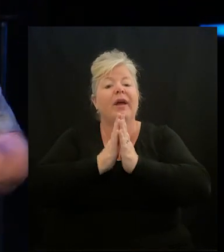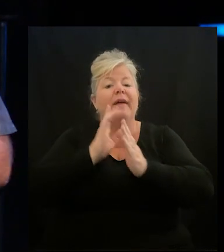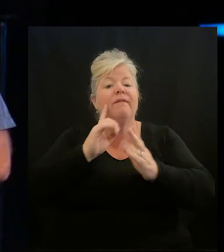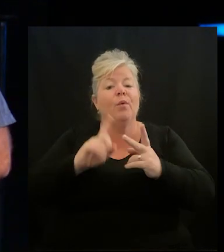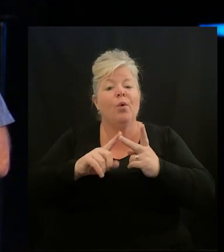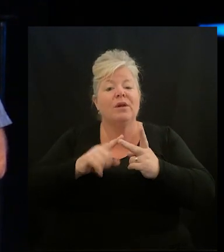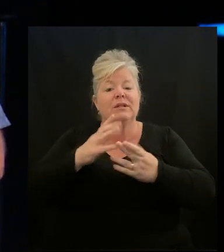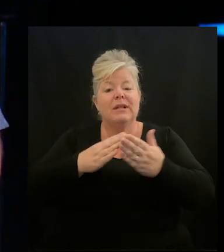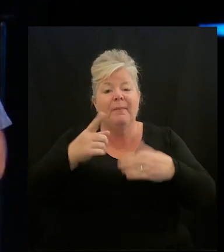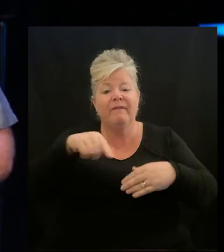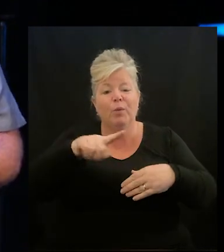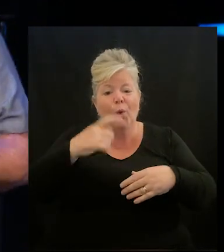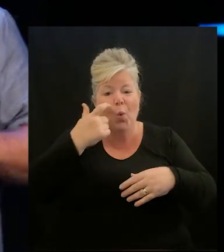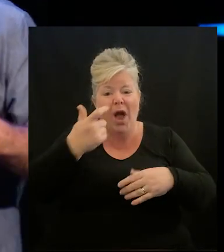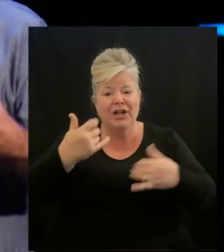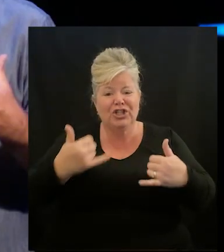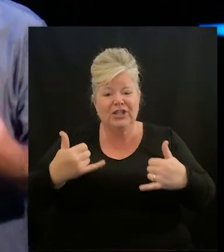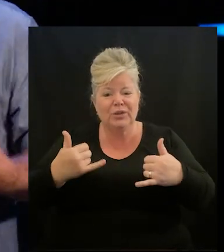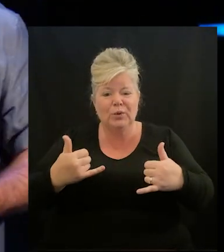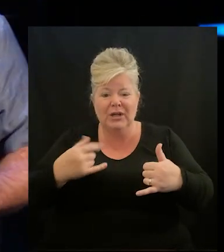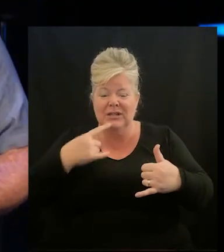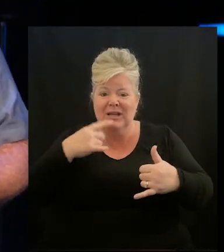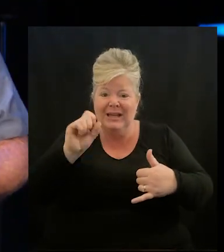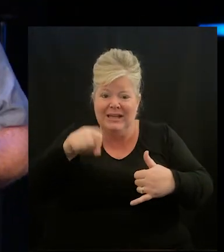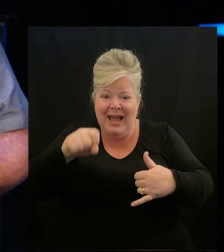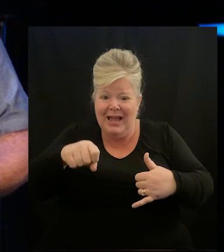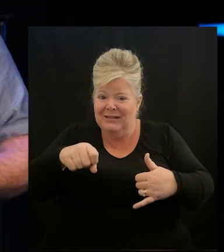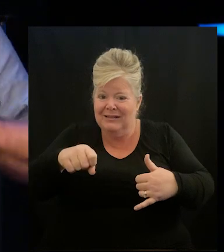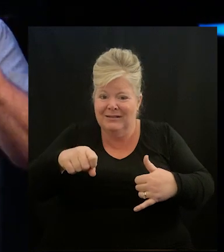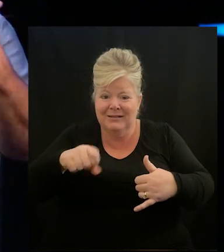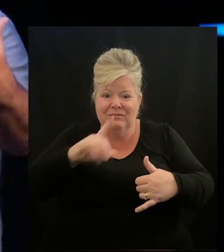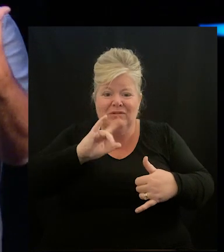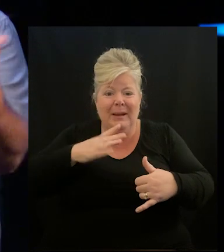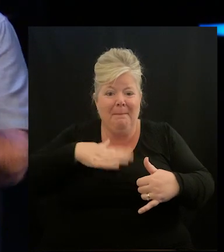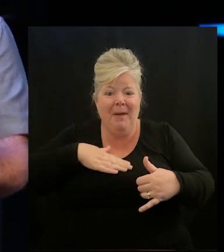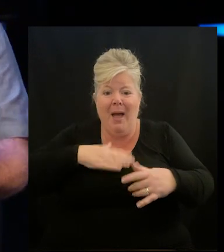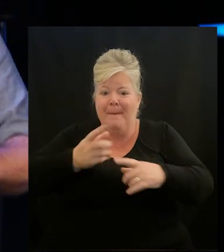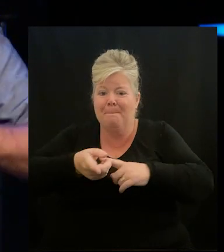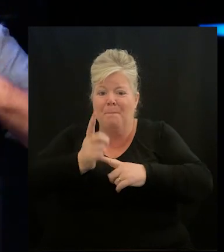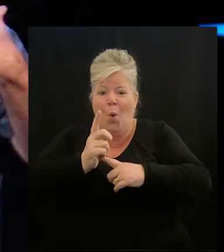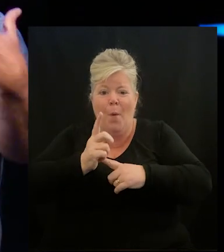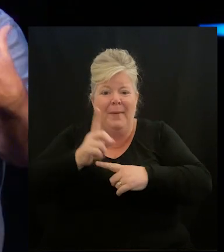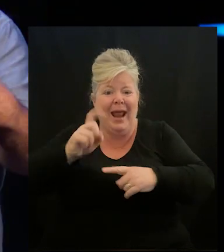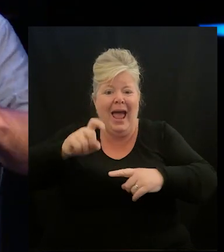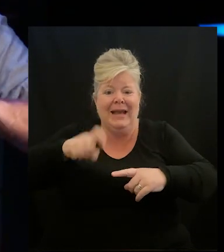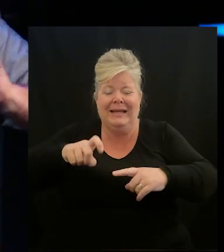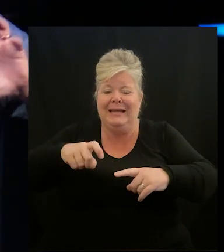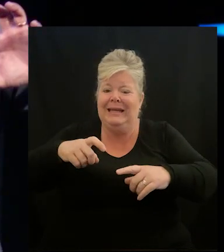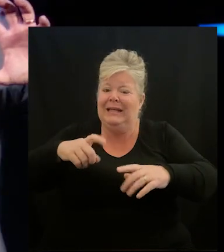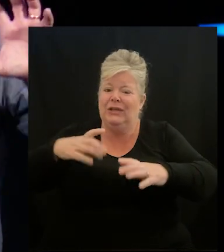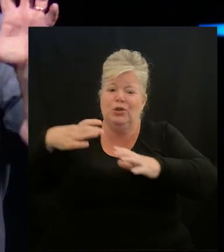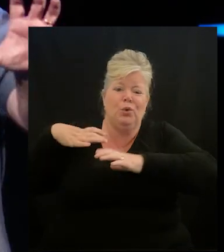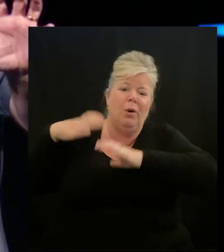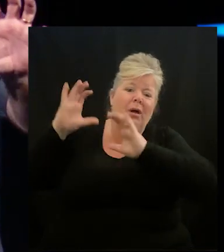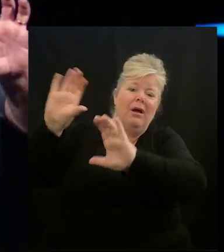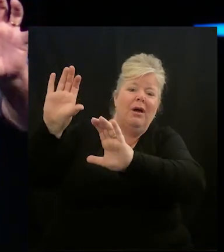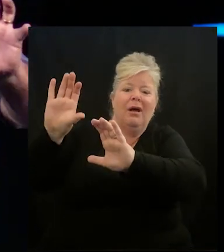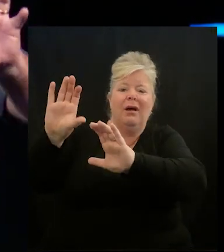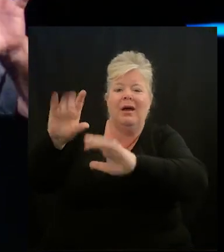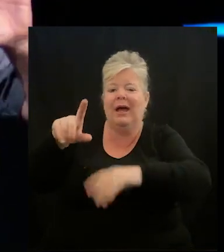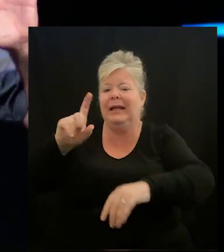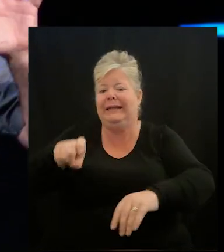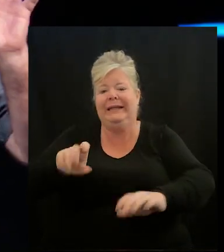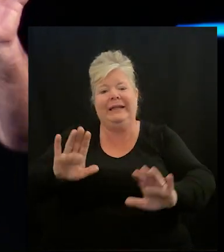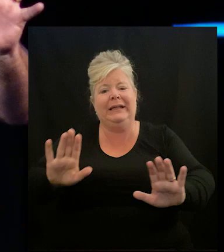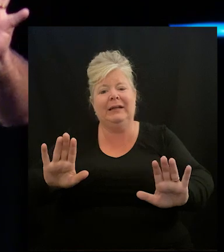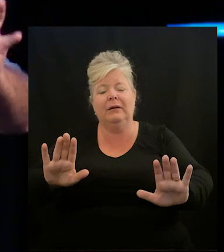are watching this and you're thinking, you know what? This is my moment. I'm looking for some way to release this load, and I'm ready to cast